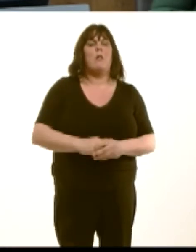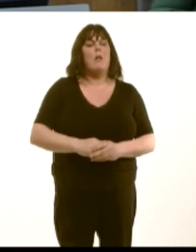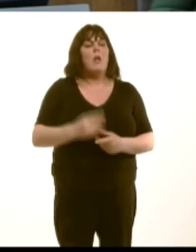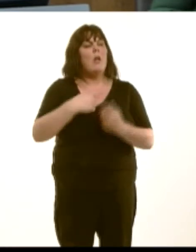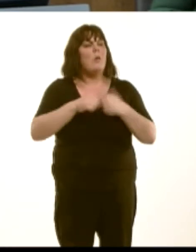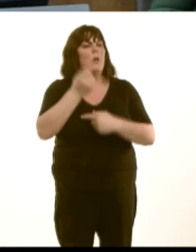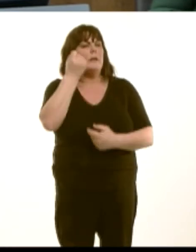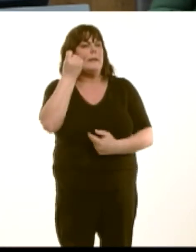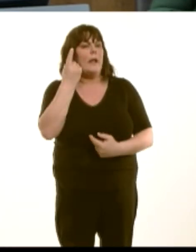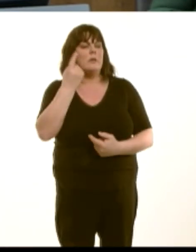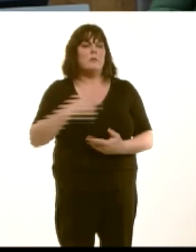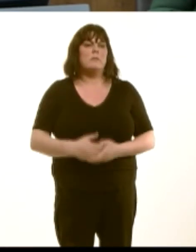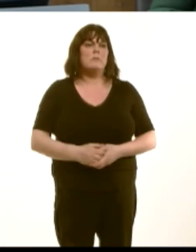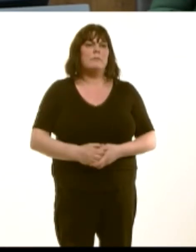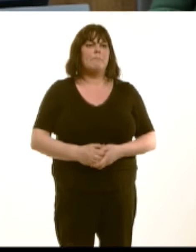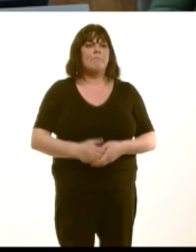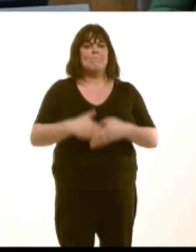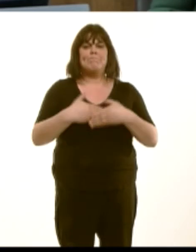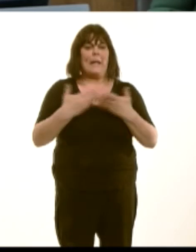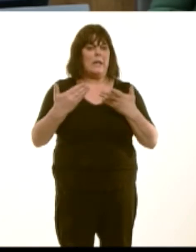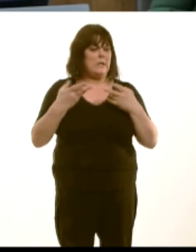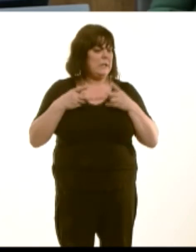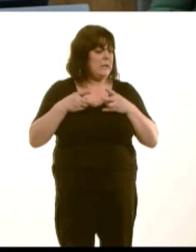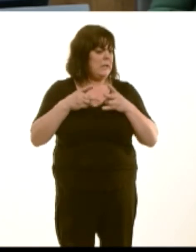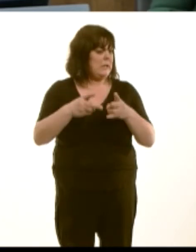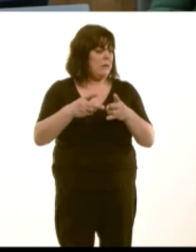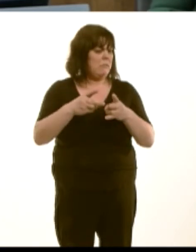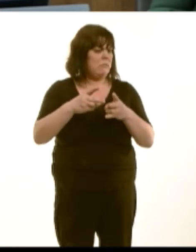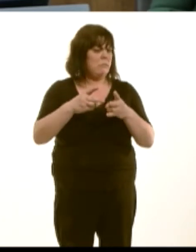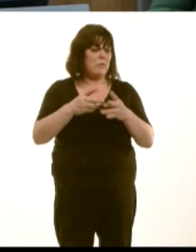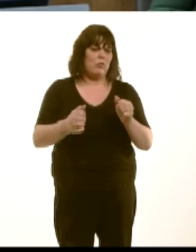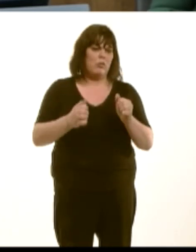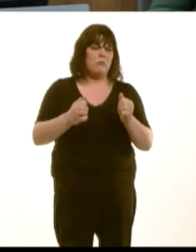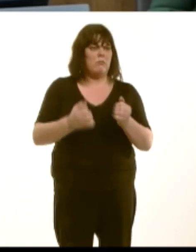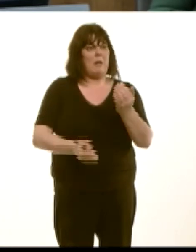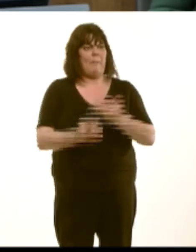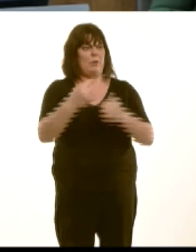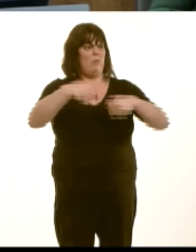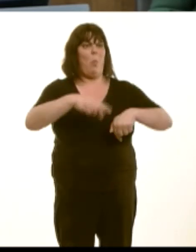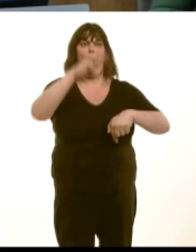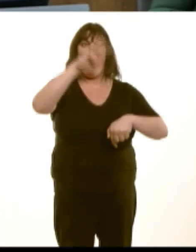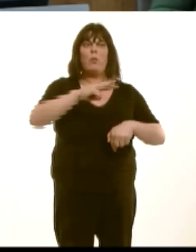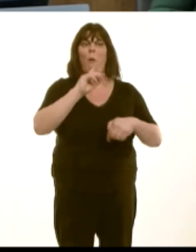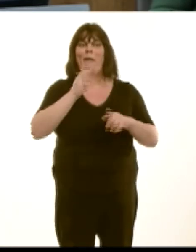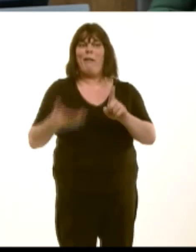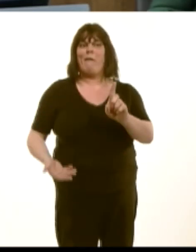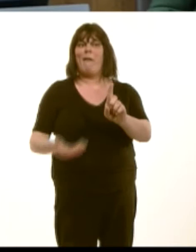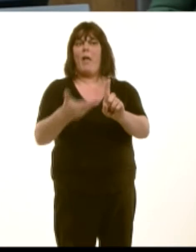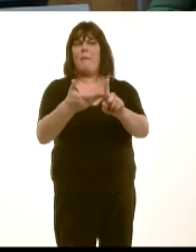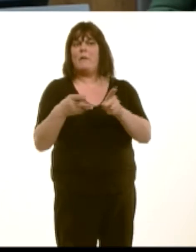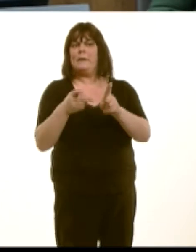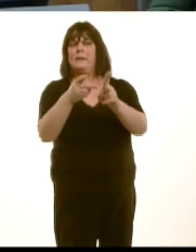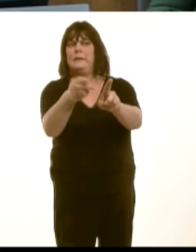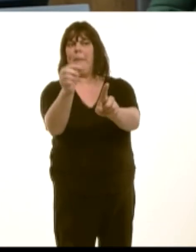system that is implemented in Wales, or any system that we move towards in Wales, then we must ensure that that system